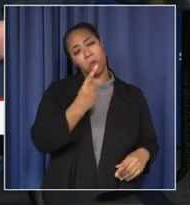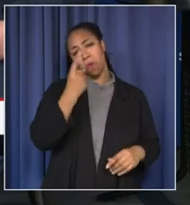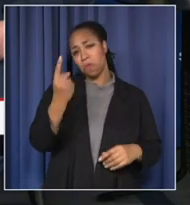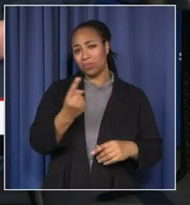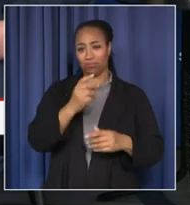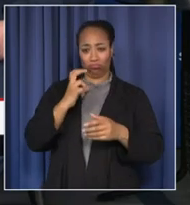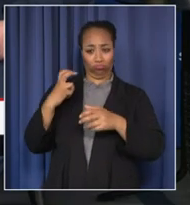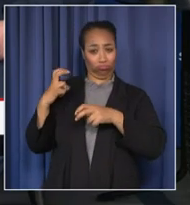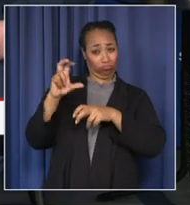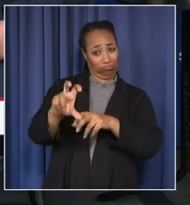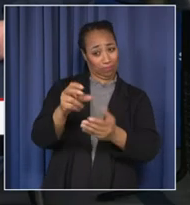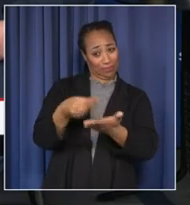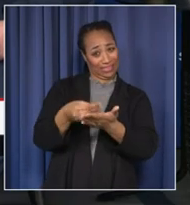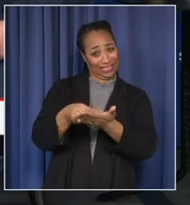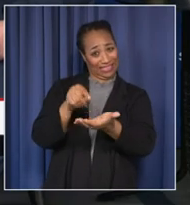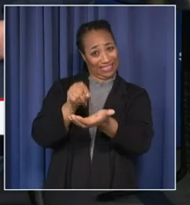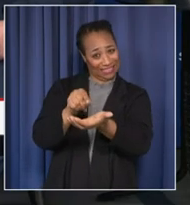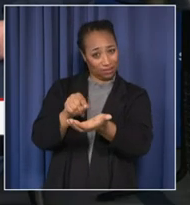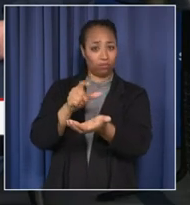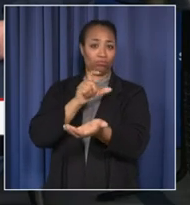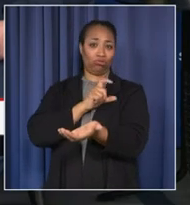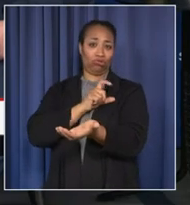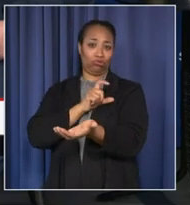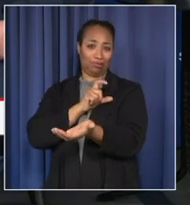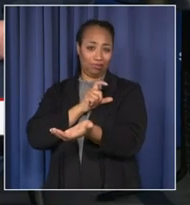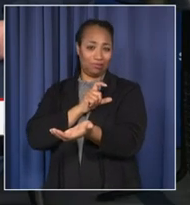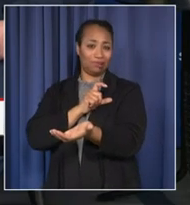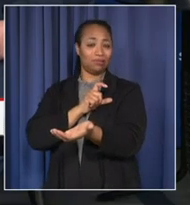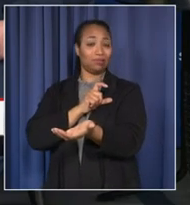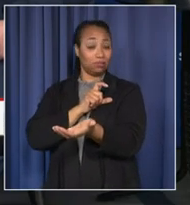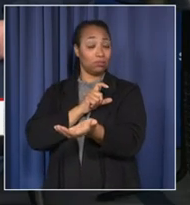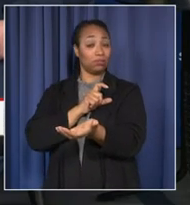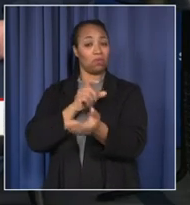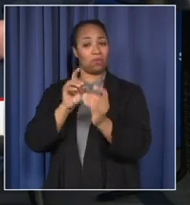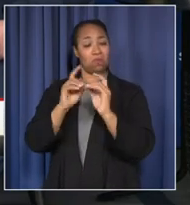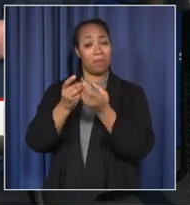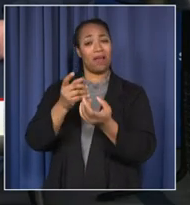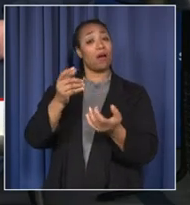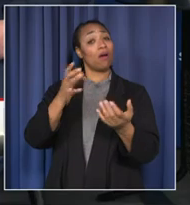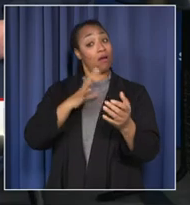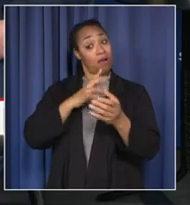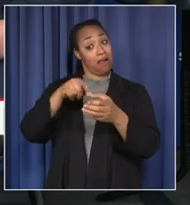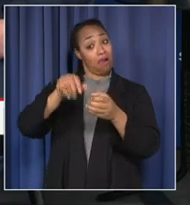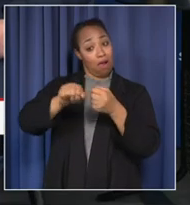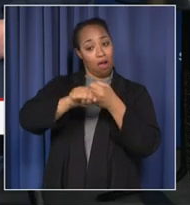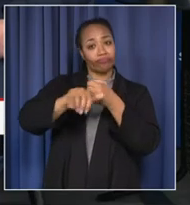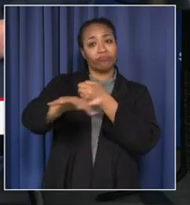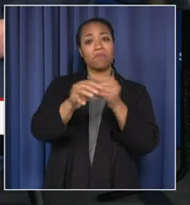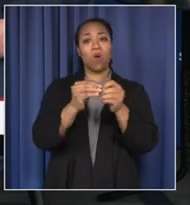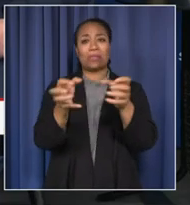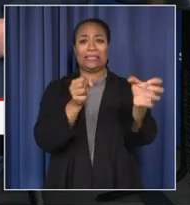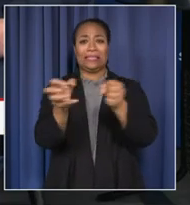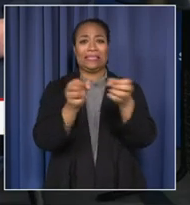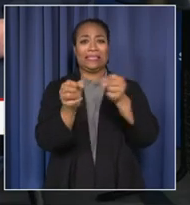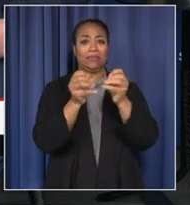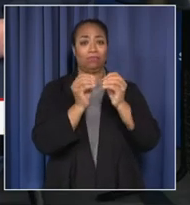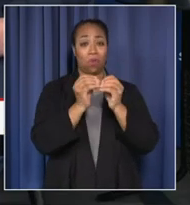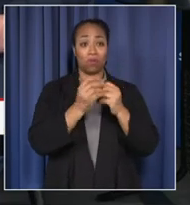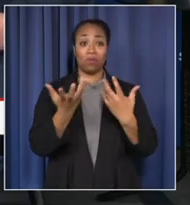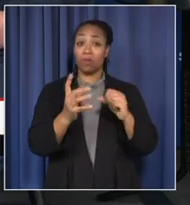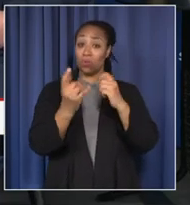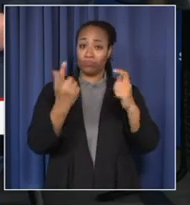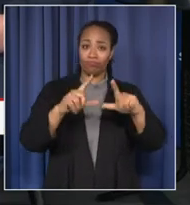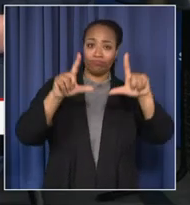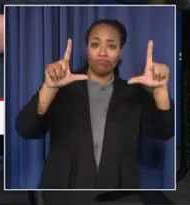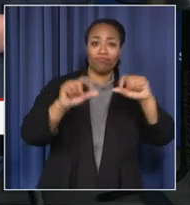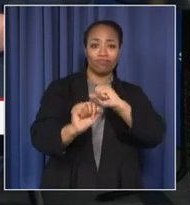number of people at a given time. I won't go into the kind of sordid history in the couple of years that we weren't